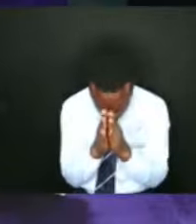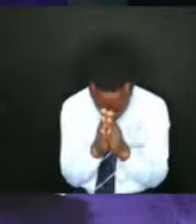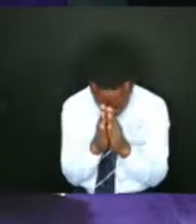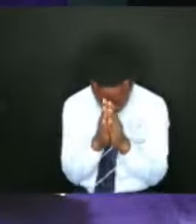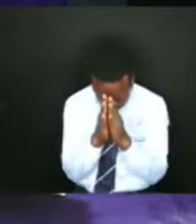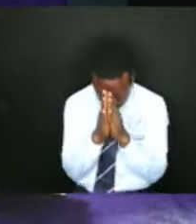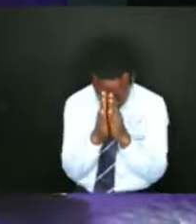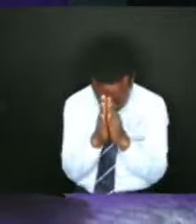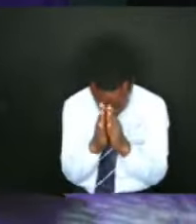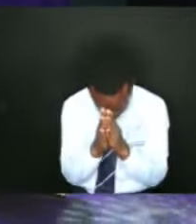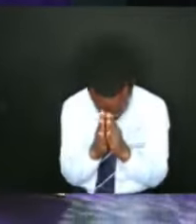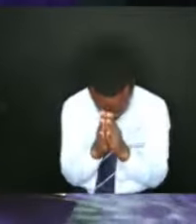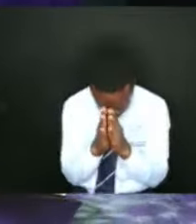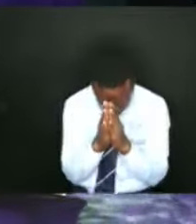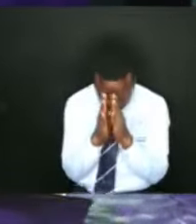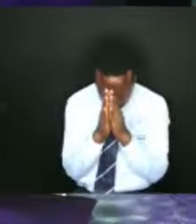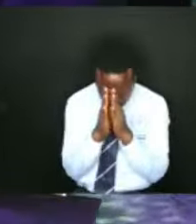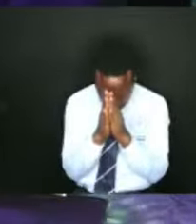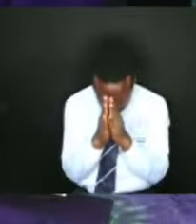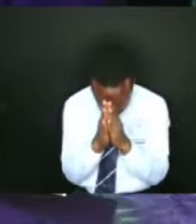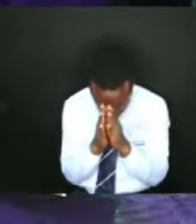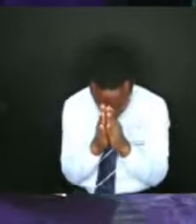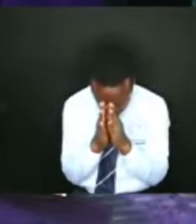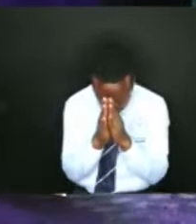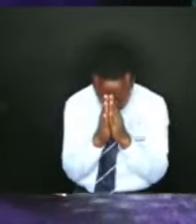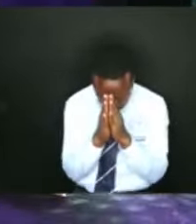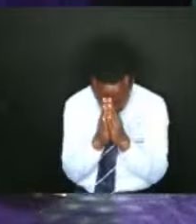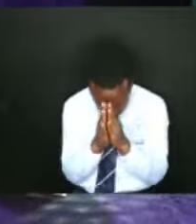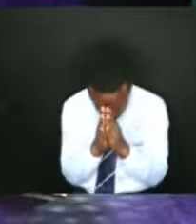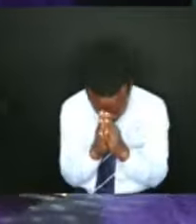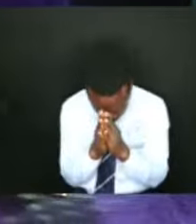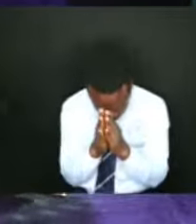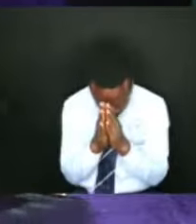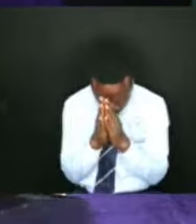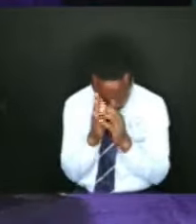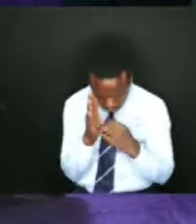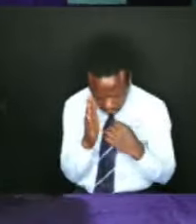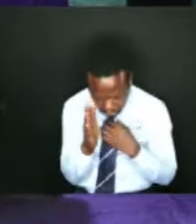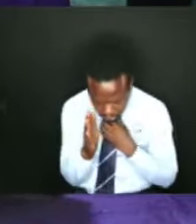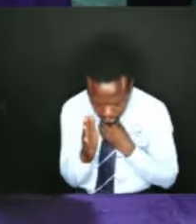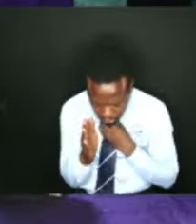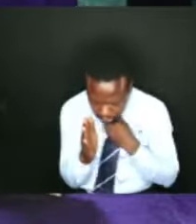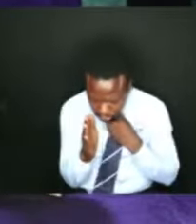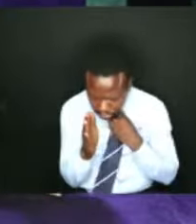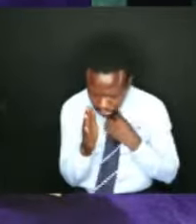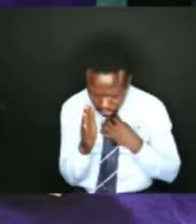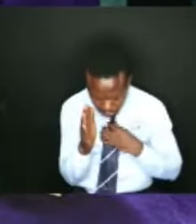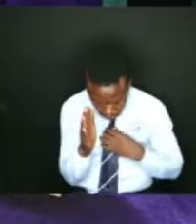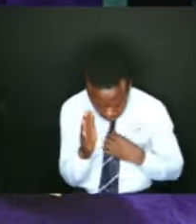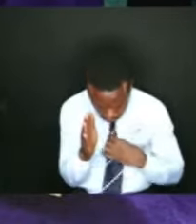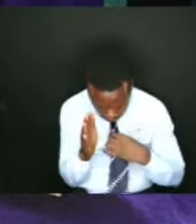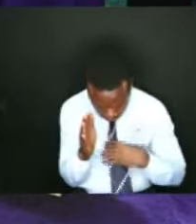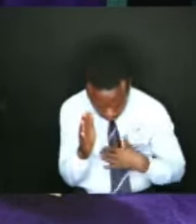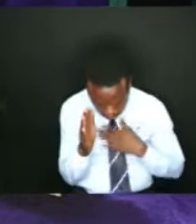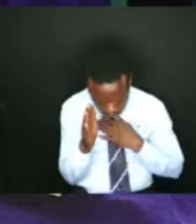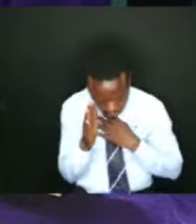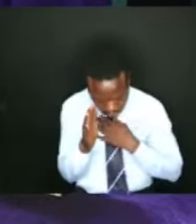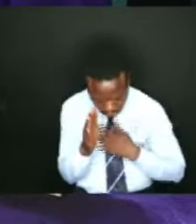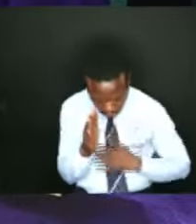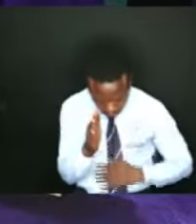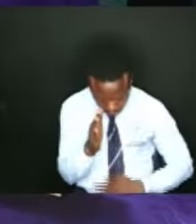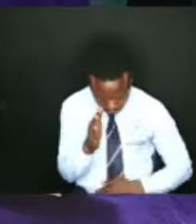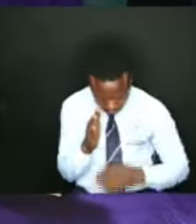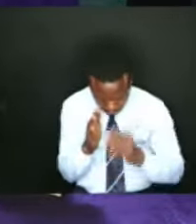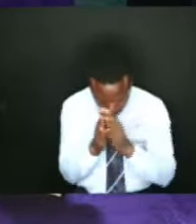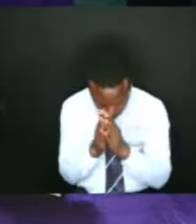to the praise of your glory. We give you all the praise, Lord. We know tonight will be another encounter, and the expectations of our hearts,